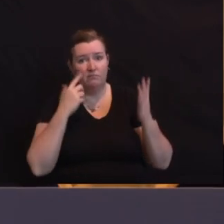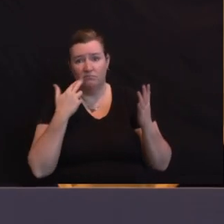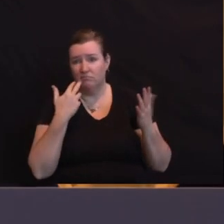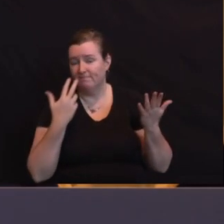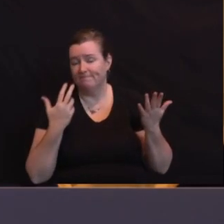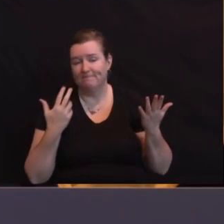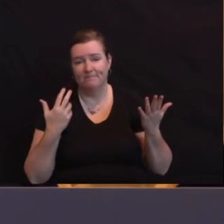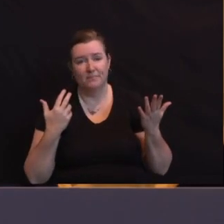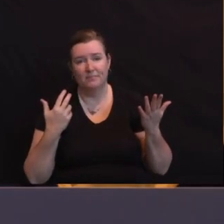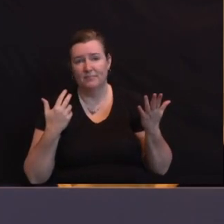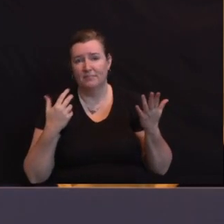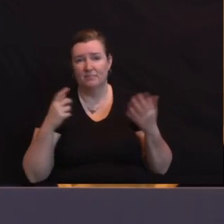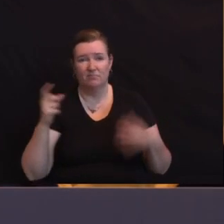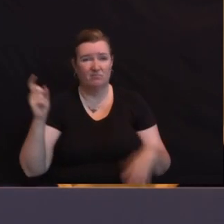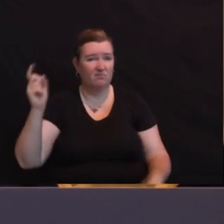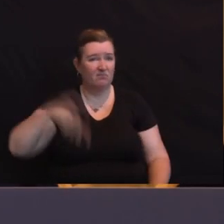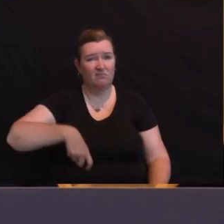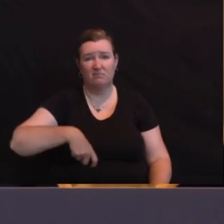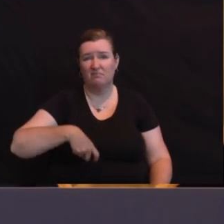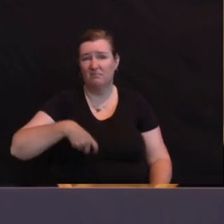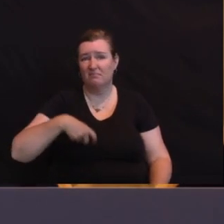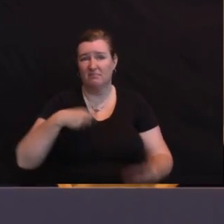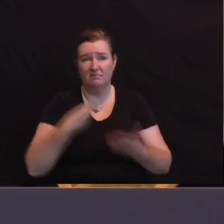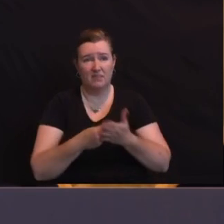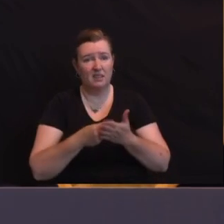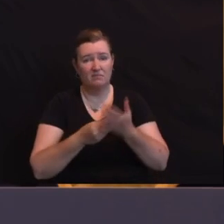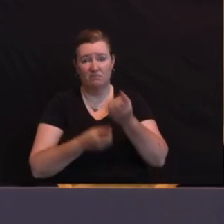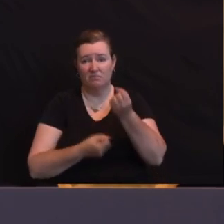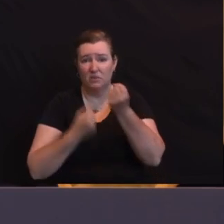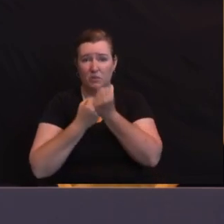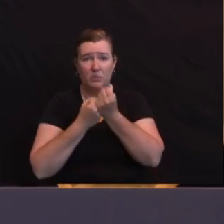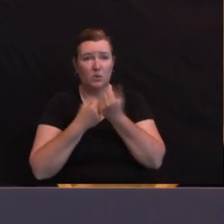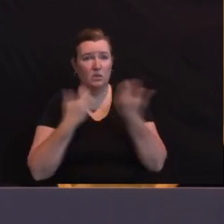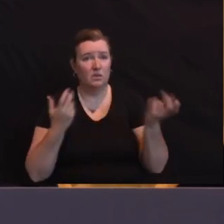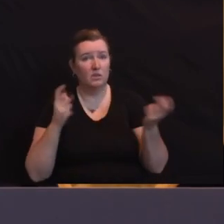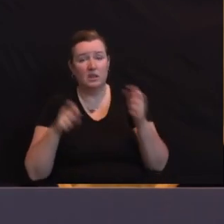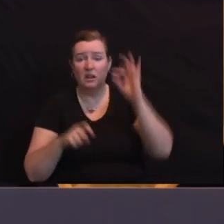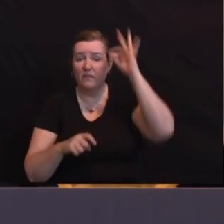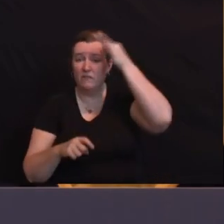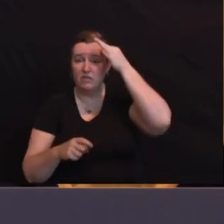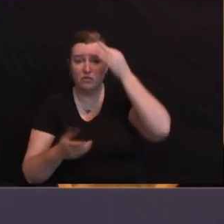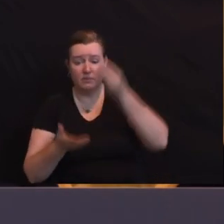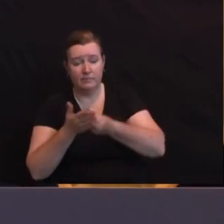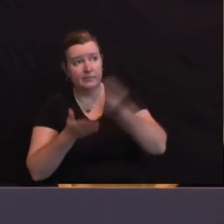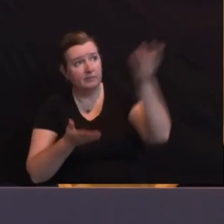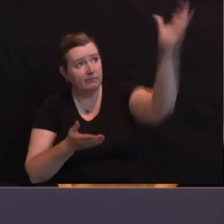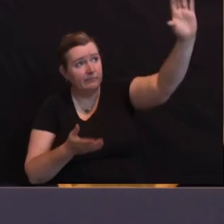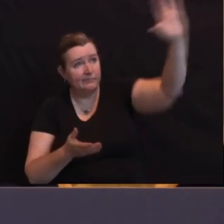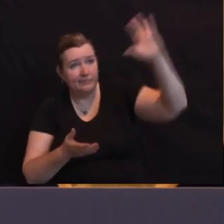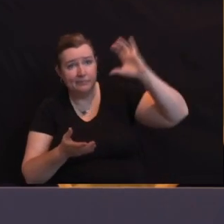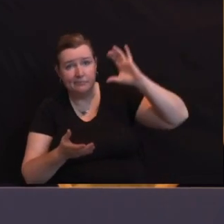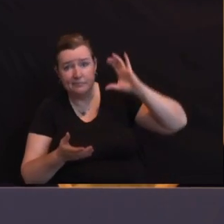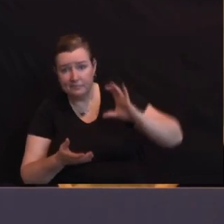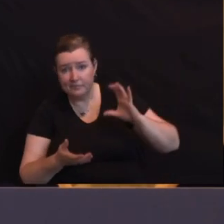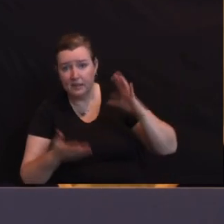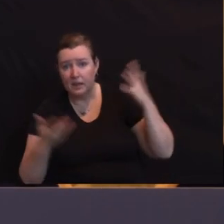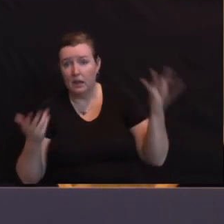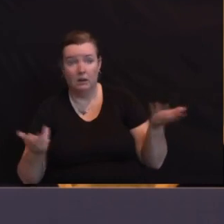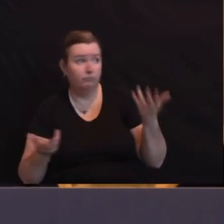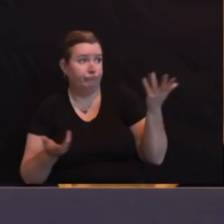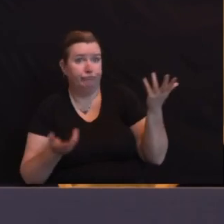addressing of the restaurant crisis that we have in the state. We need more federal money. And that's a great example, not